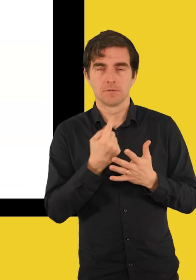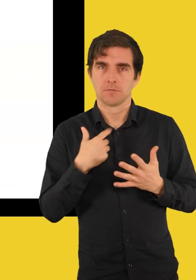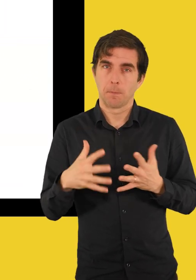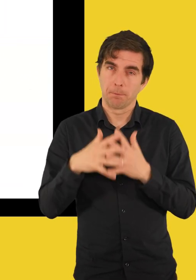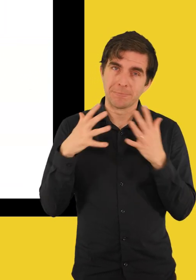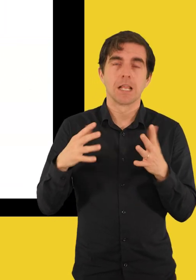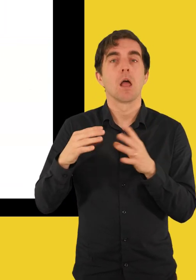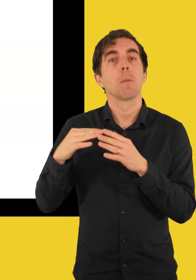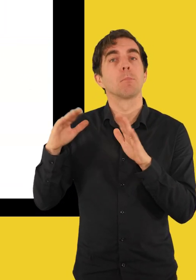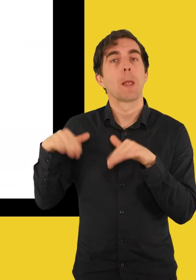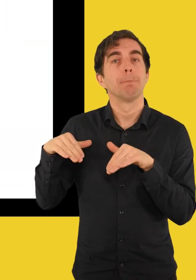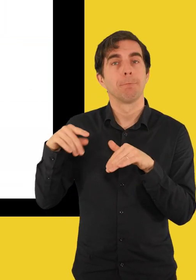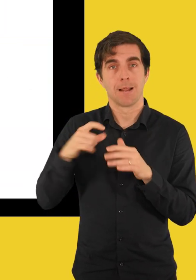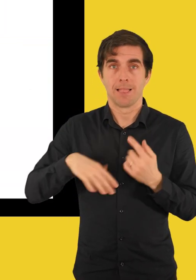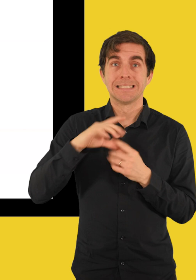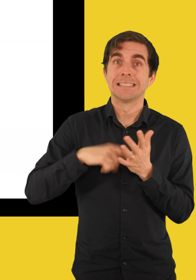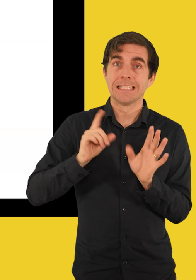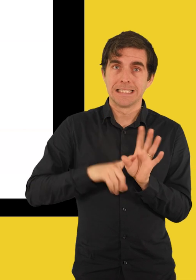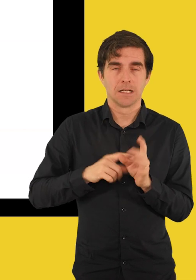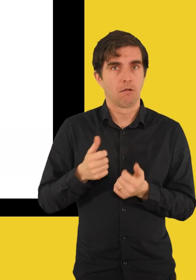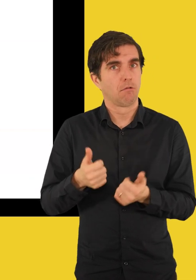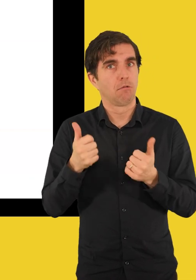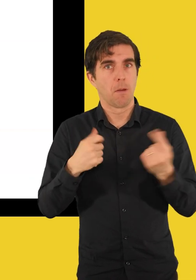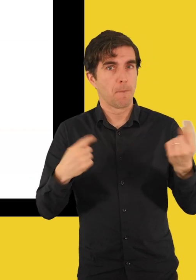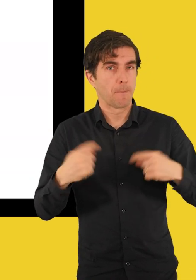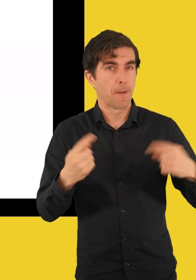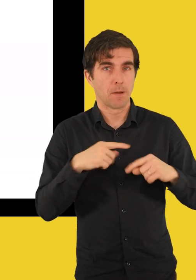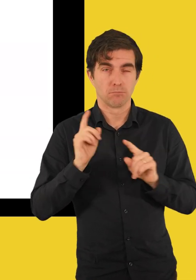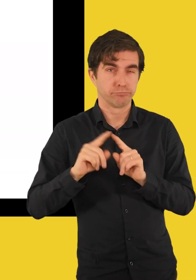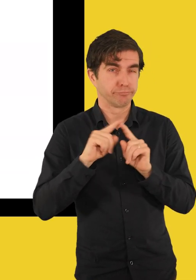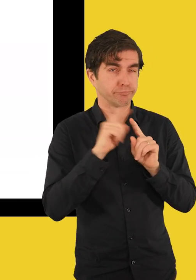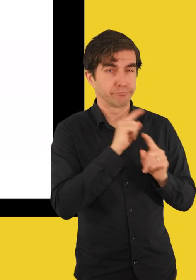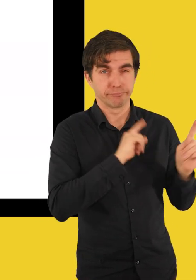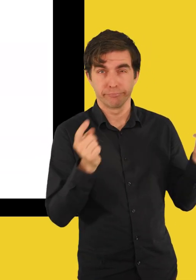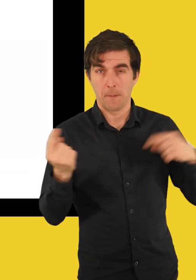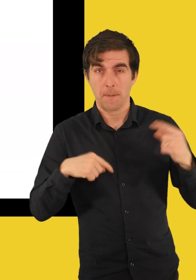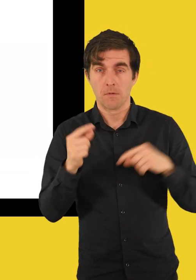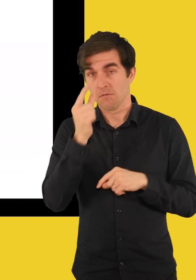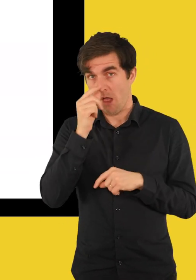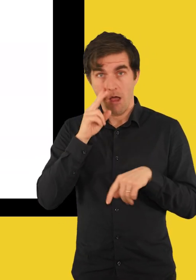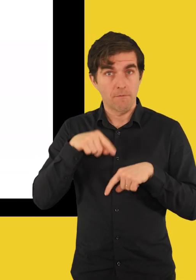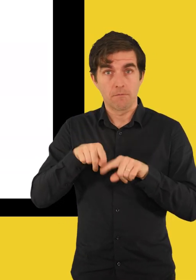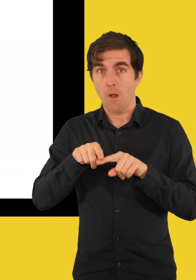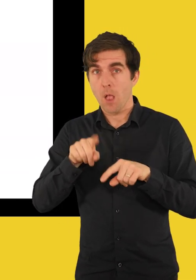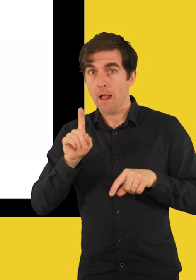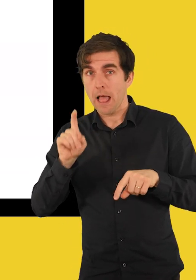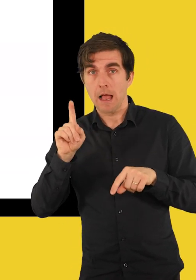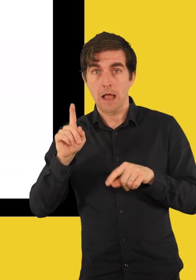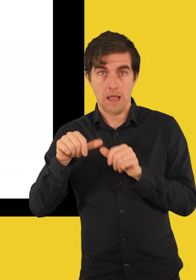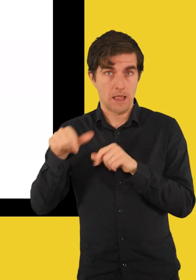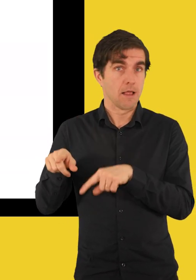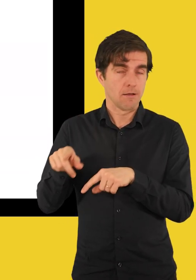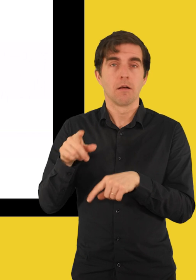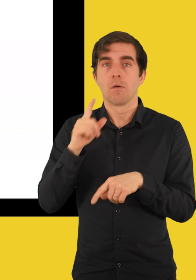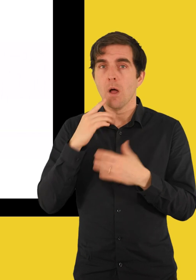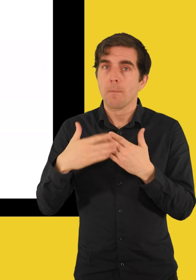big museums across the city, which was really well represented from all different stakeholders. And you can follow the link on this slide